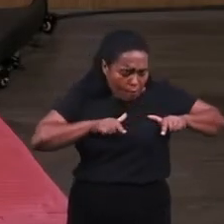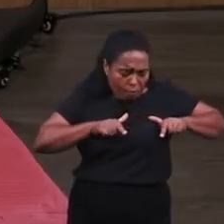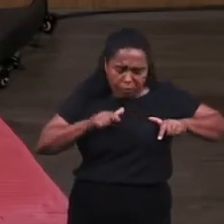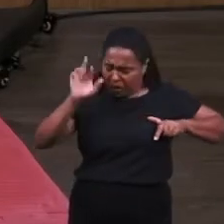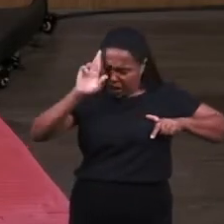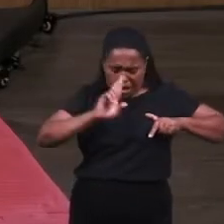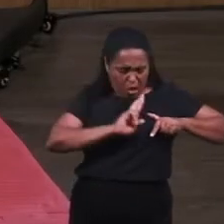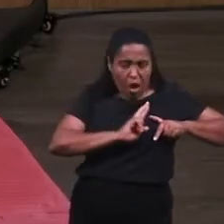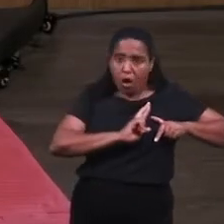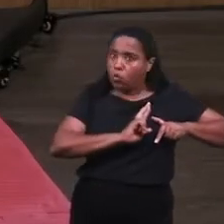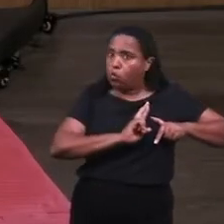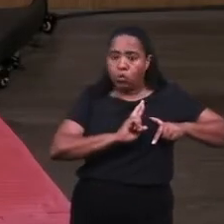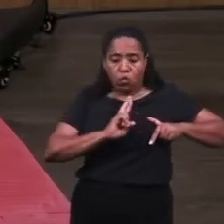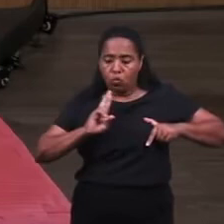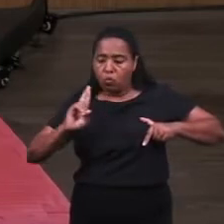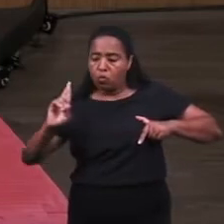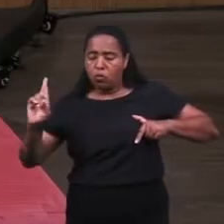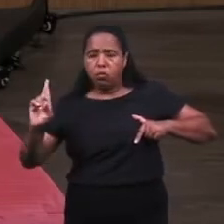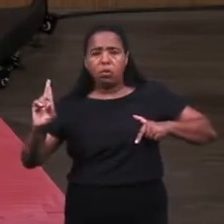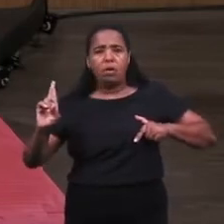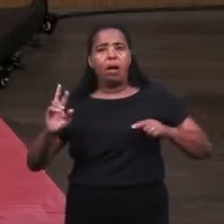without Jesus.